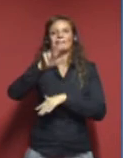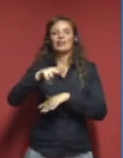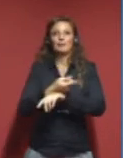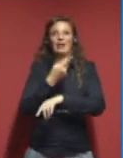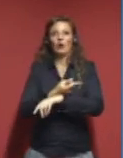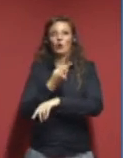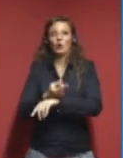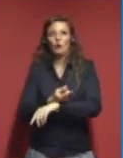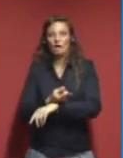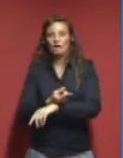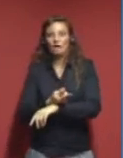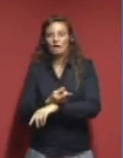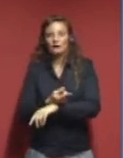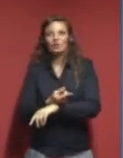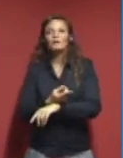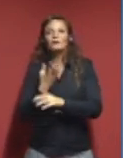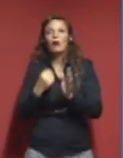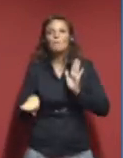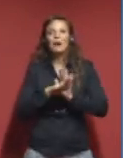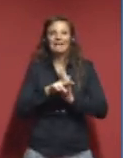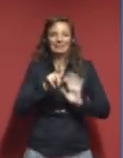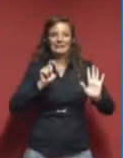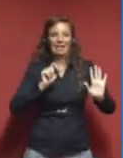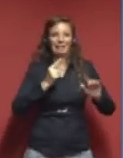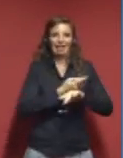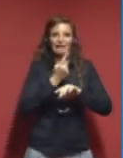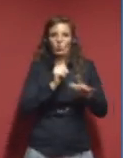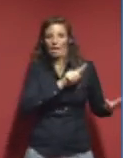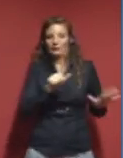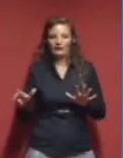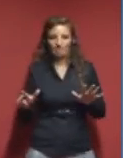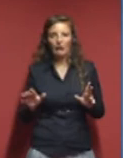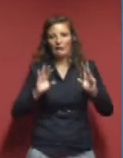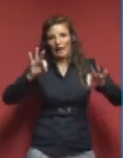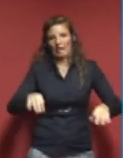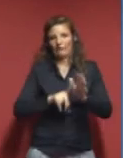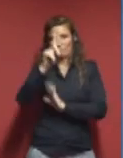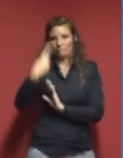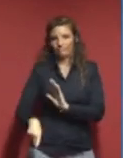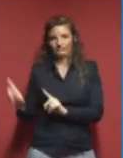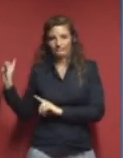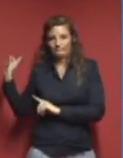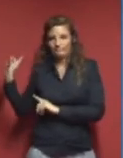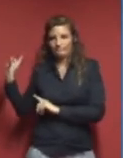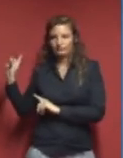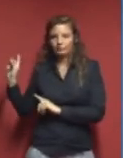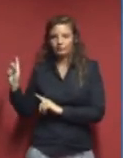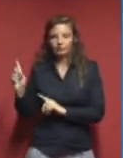week. And we get it's a very valuable person in our community because we get so much feedback from